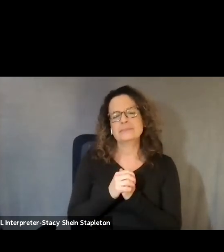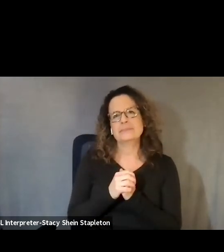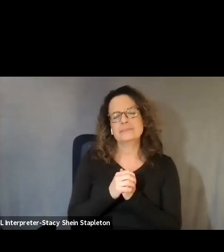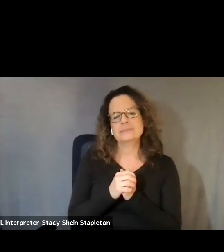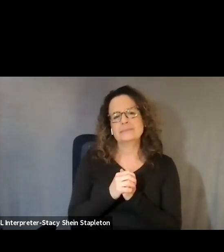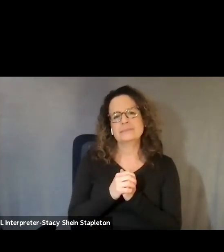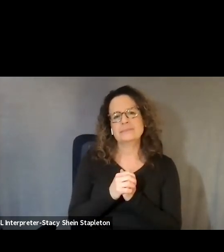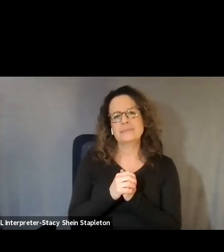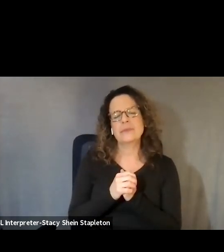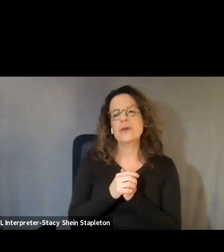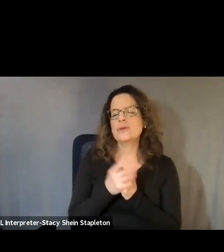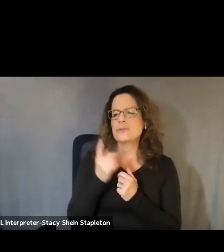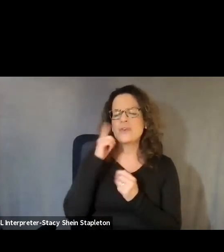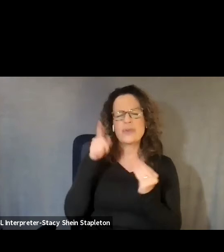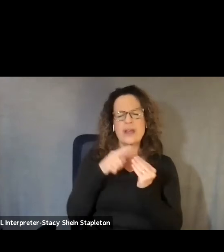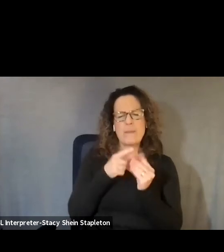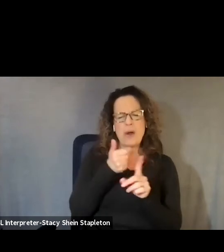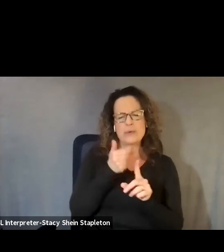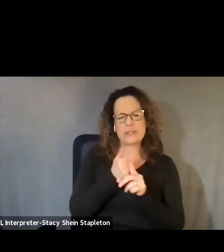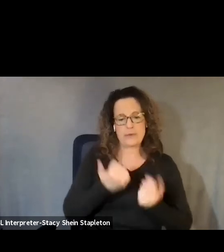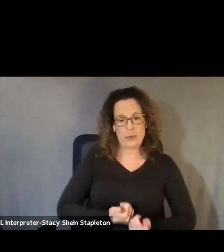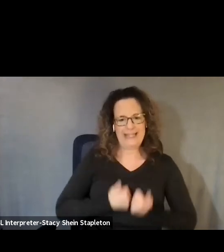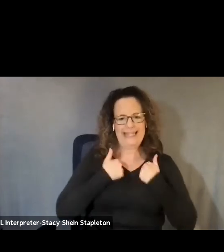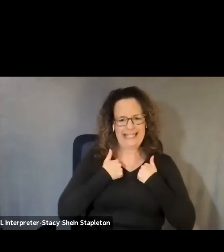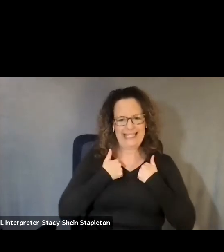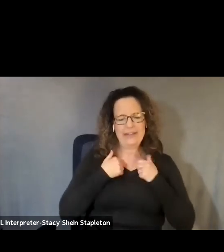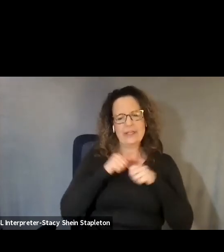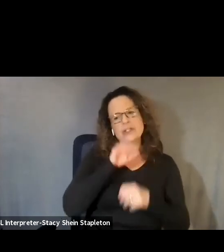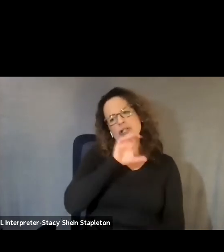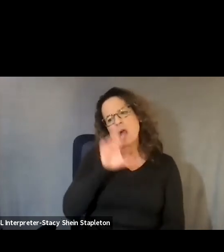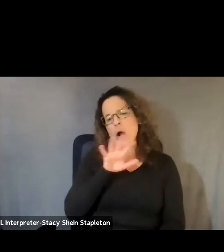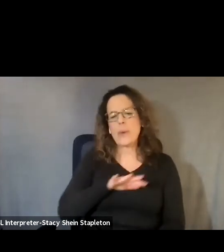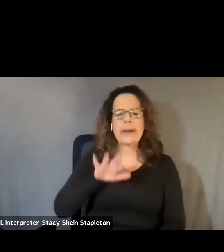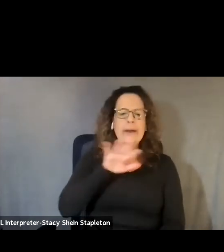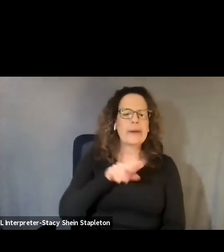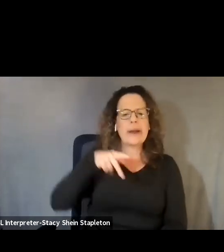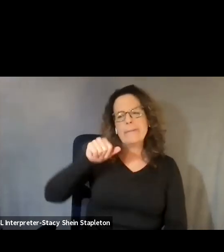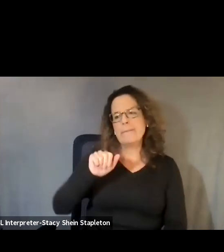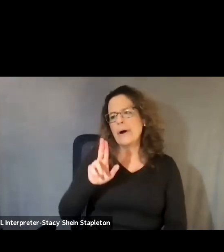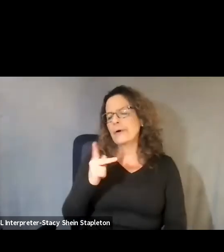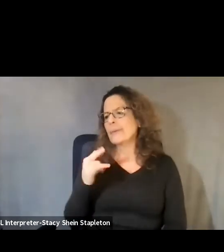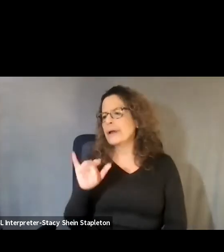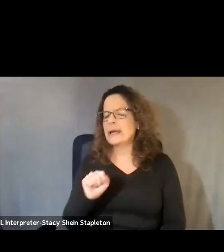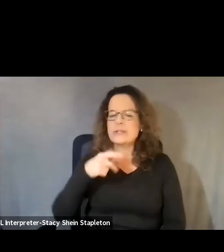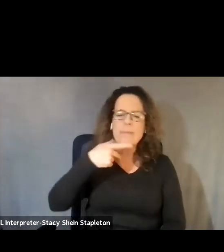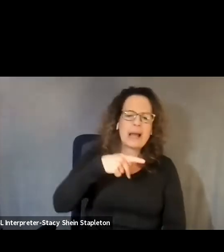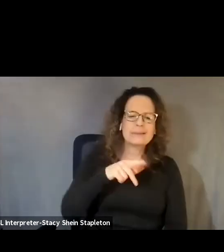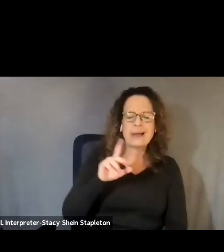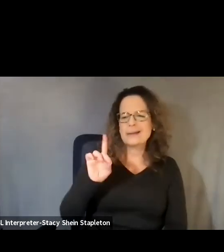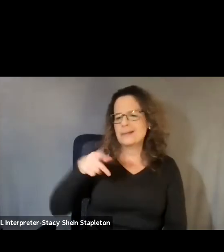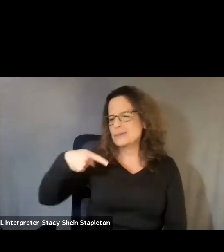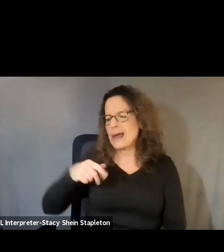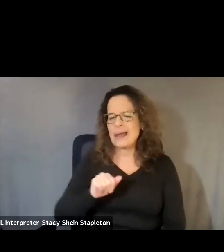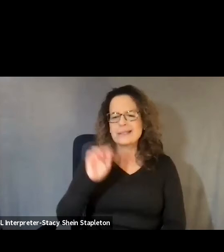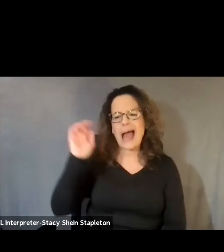in addition to thinking of ourselves as residents of Chicago or Park Ridge or Palatine or Des Plaines or